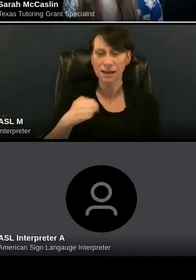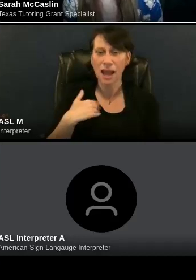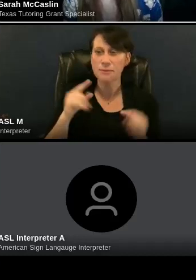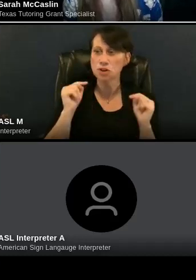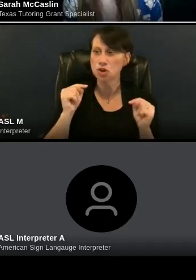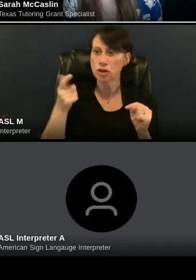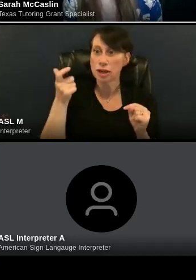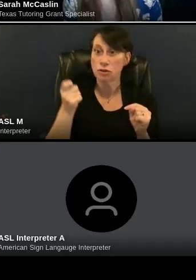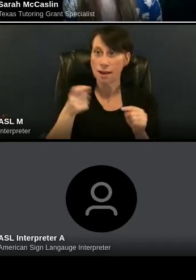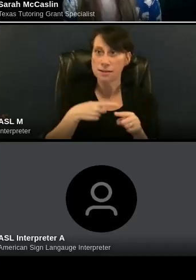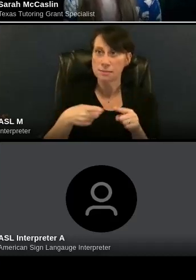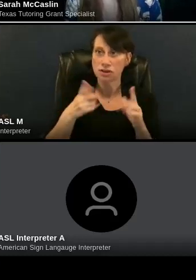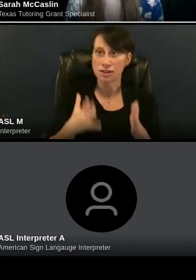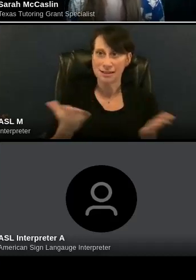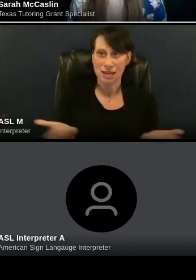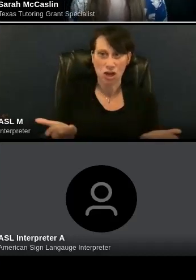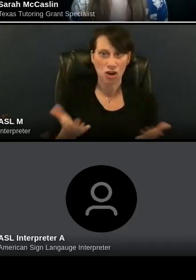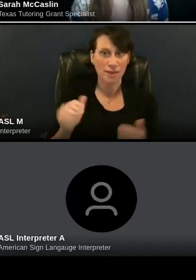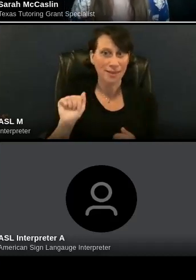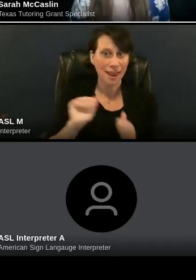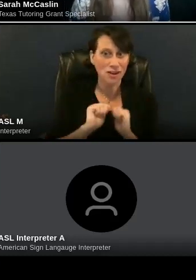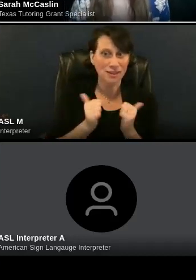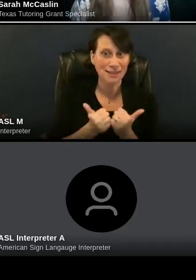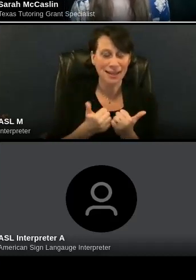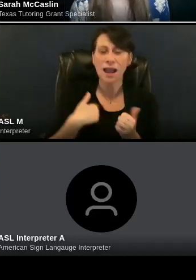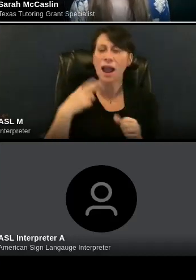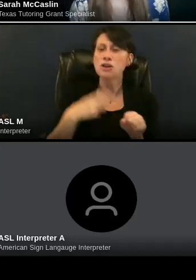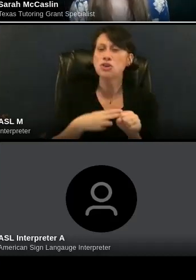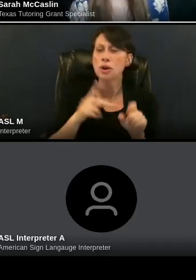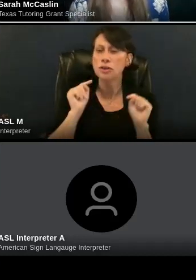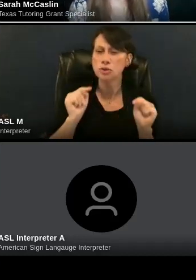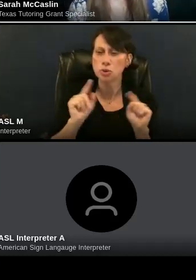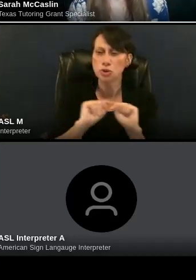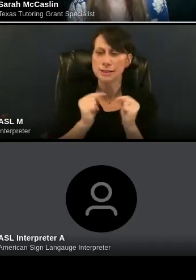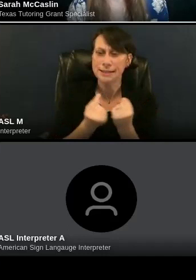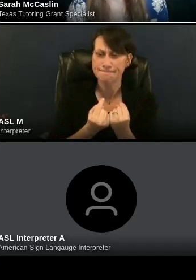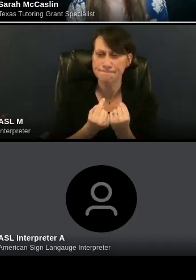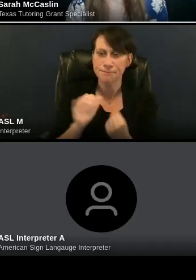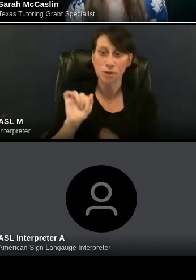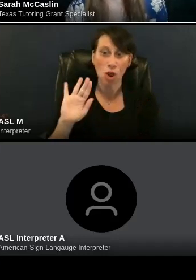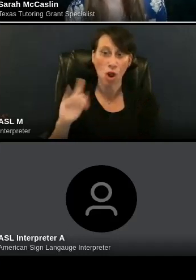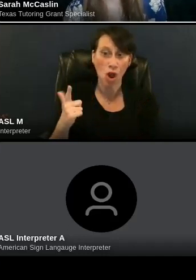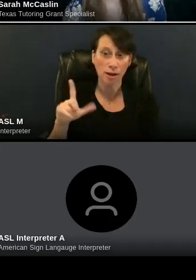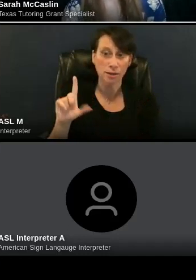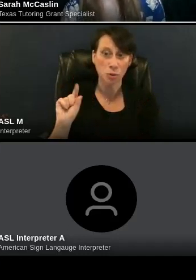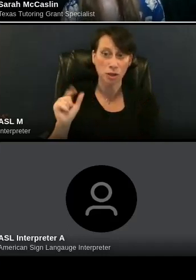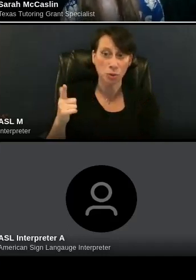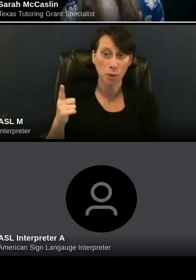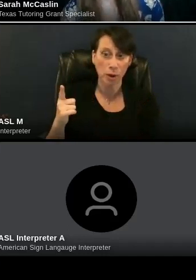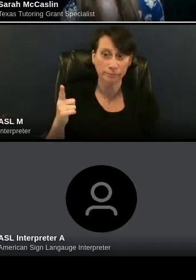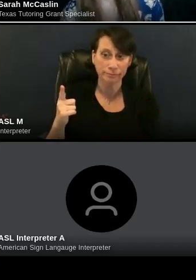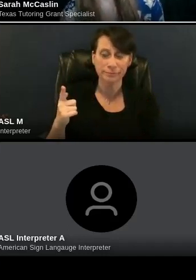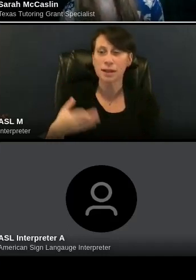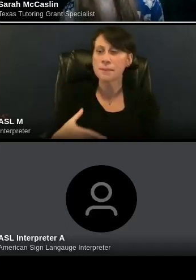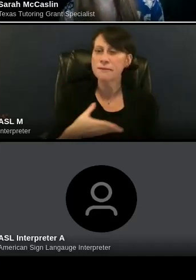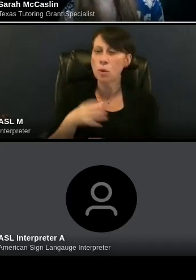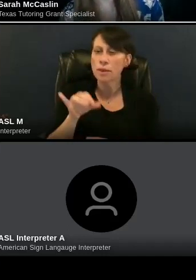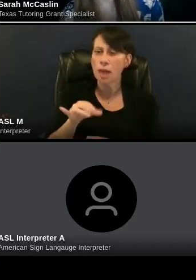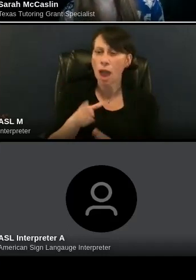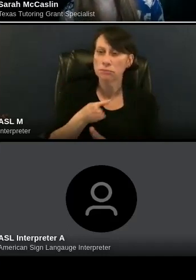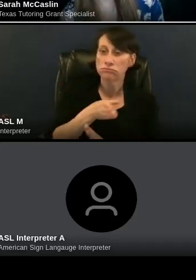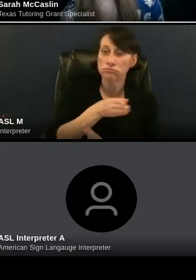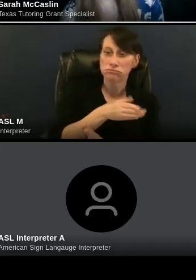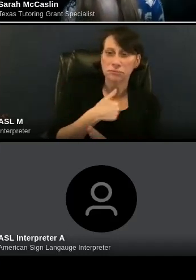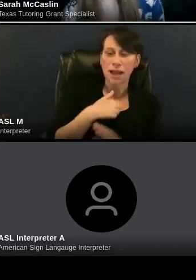Specialist here at the agency. I joined the tutor team August of 2021. Prior to that, I